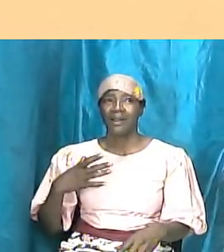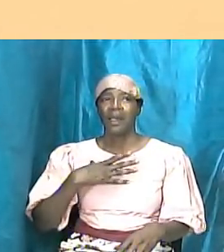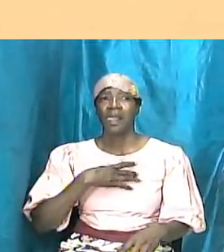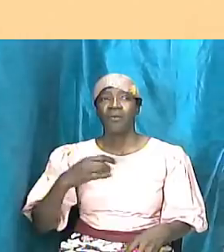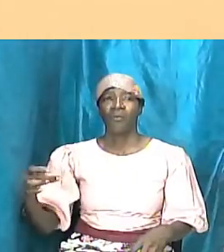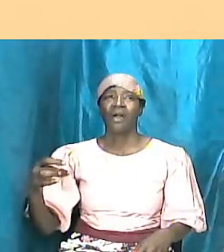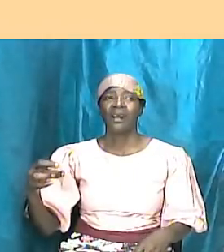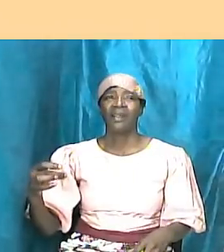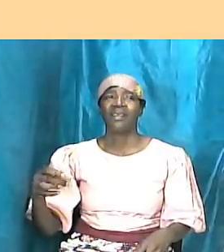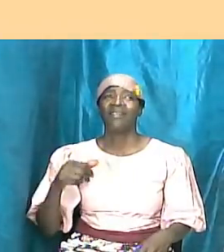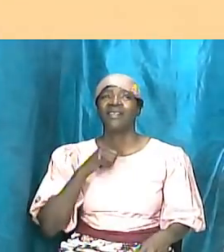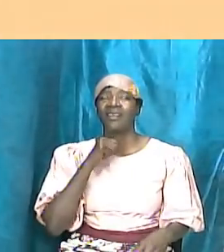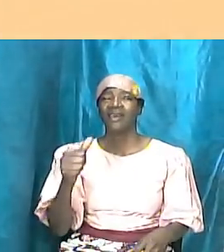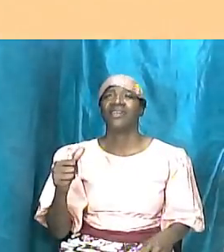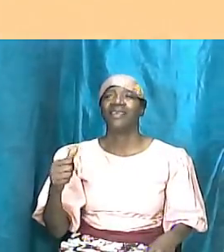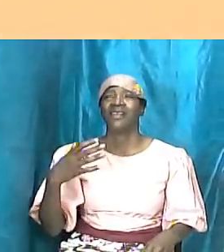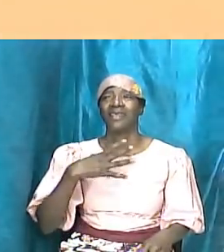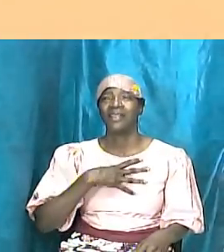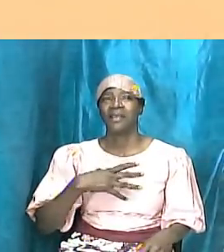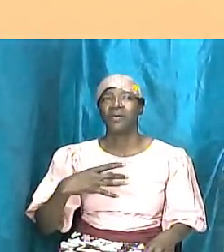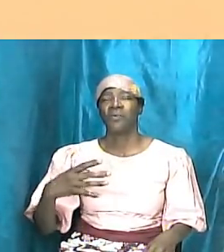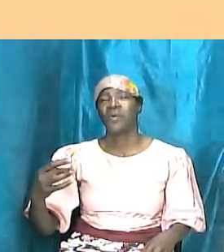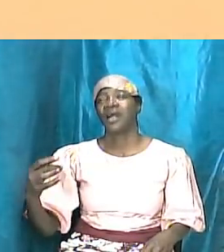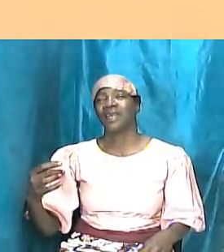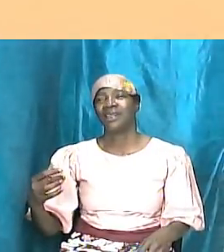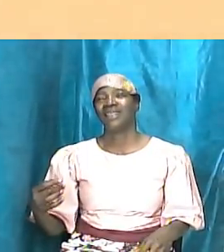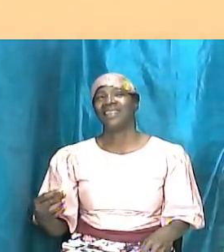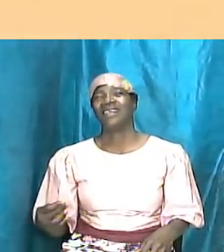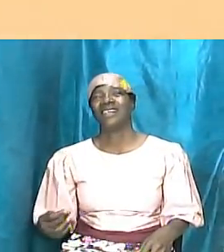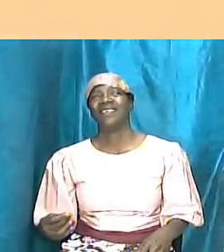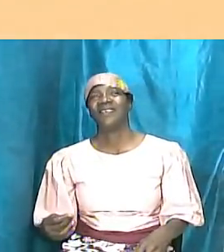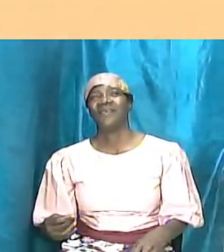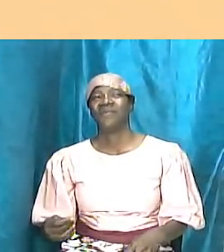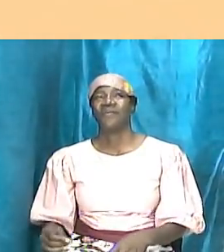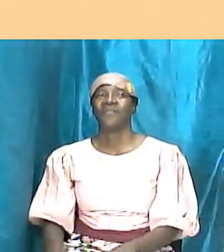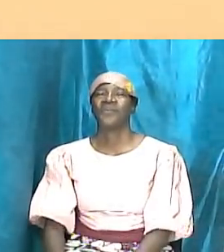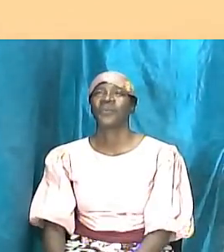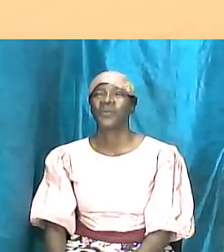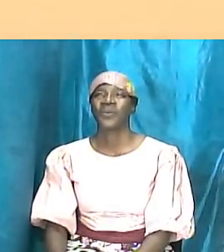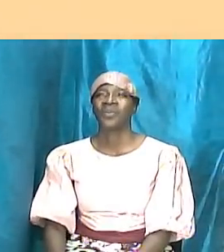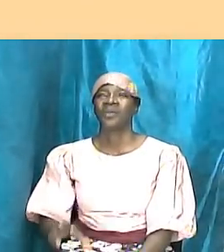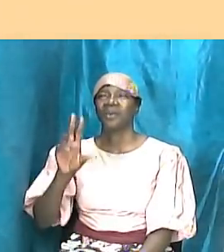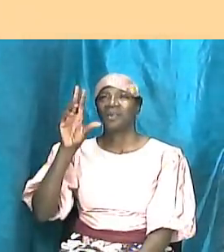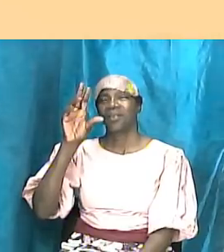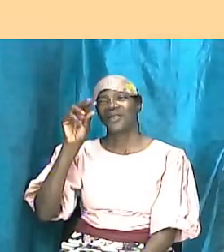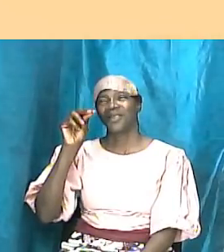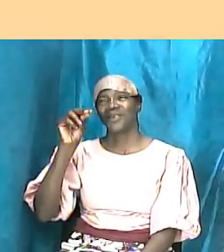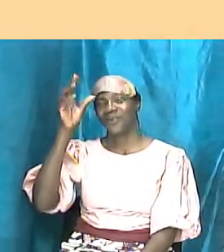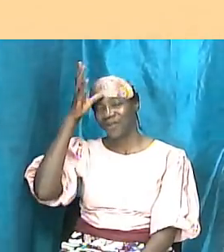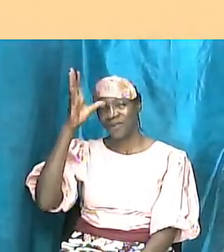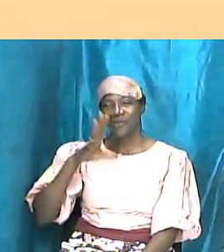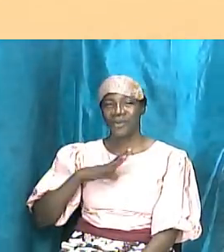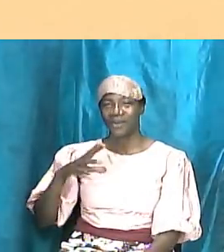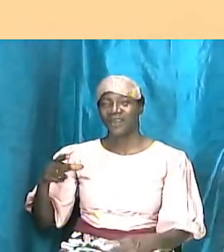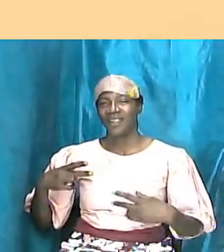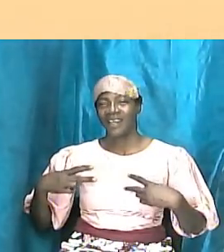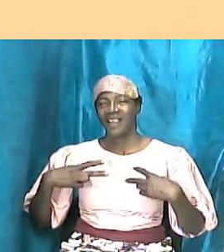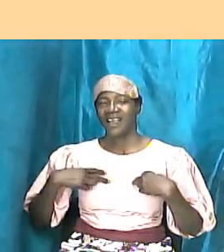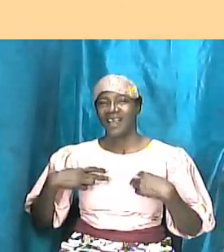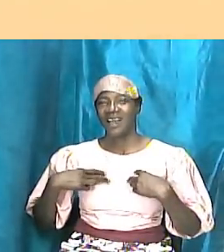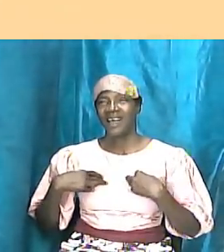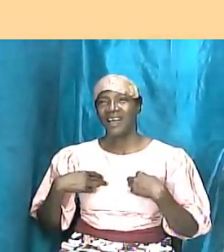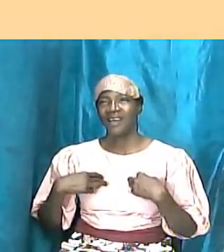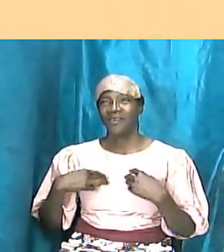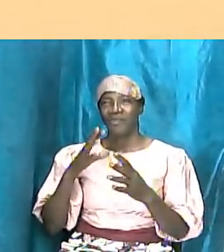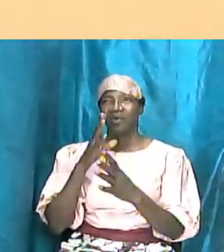you what white is, right? This is white. And no man don't have this color. Who we call white man is